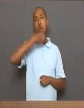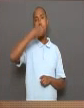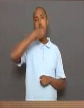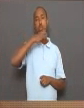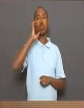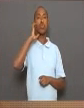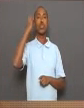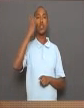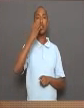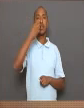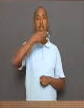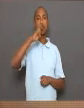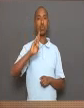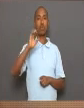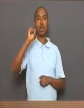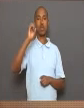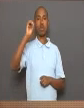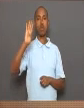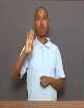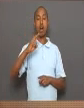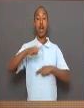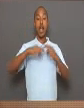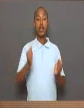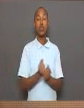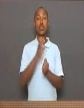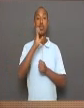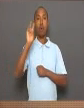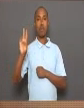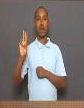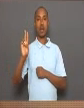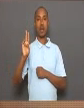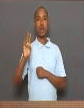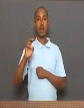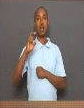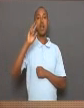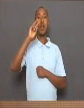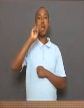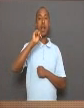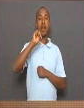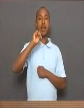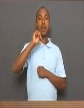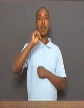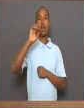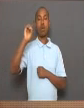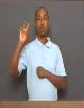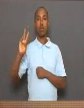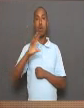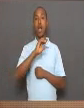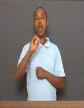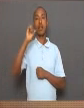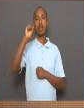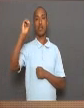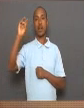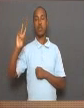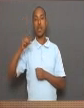concentrated sulfuric acid react with copper, nitrogen dioxide and sulfur